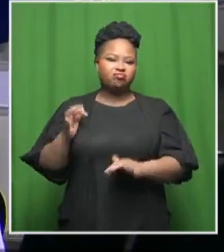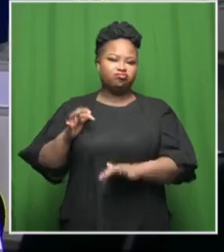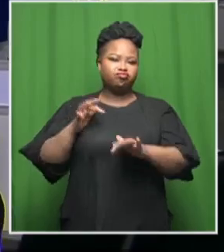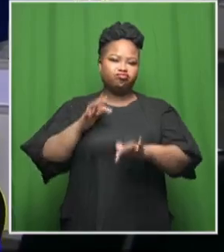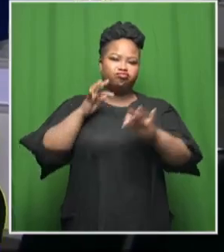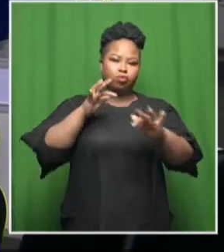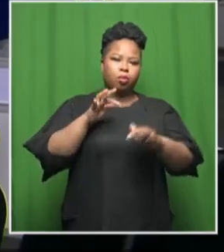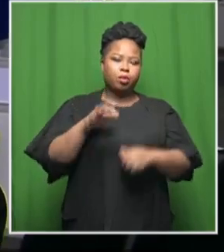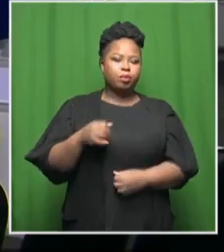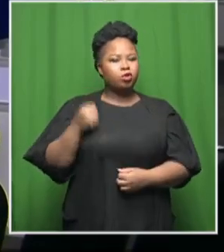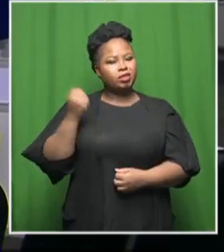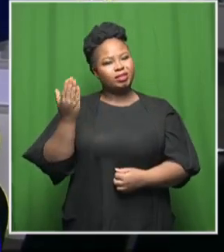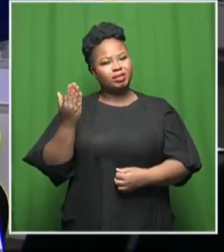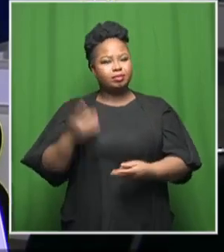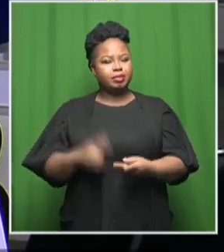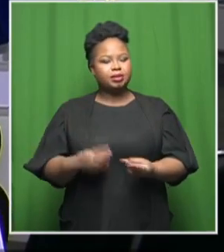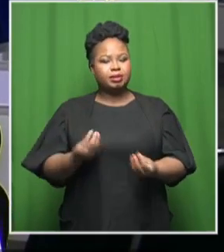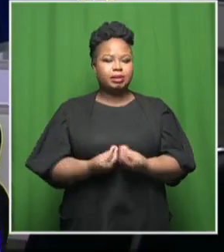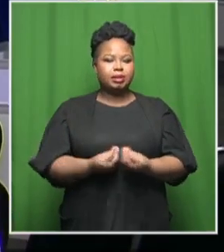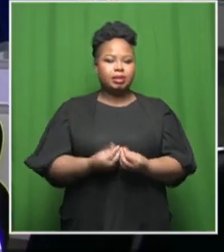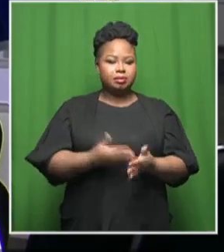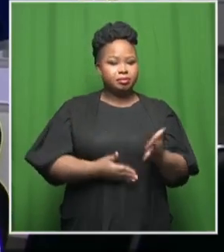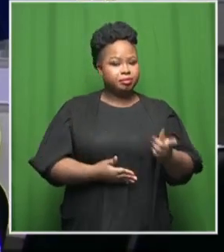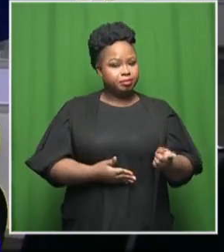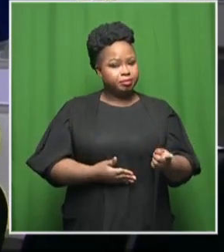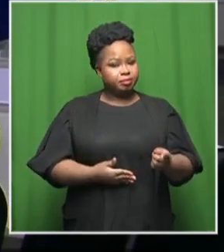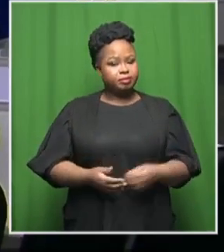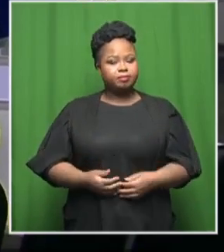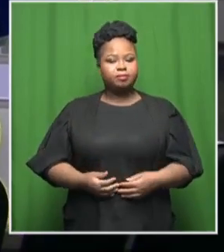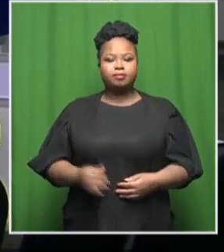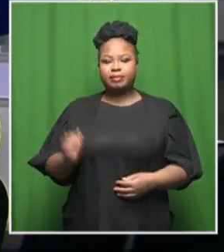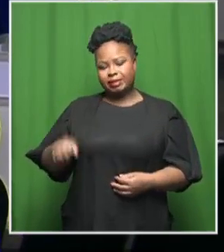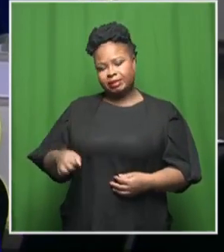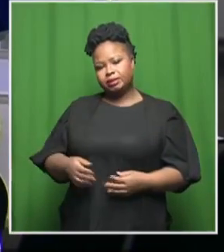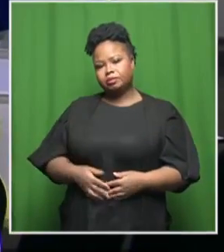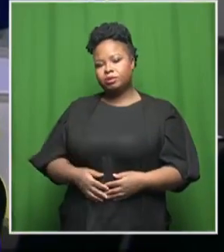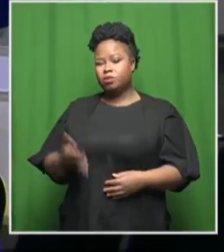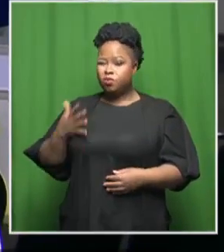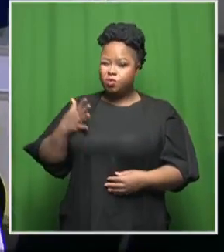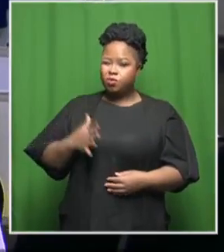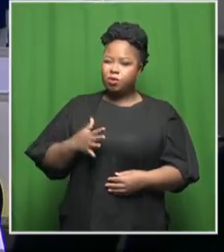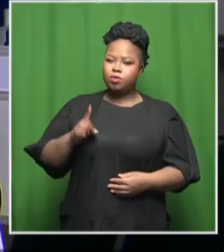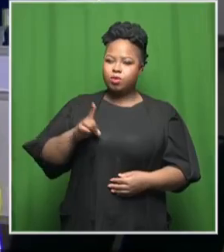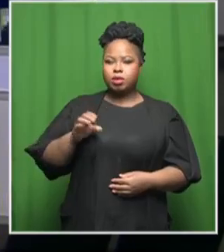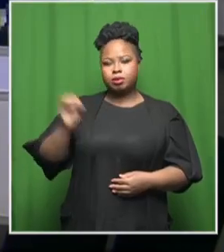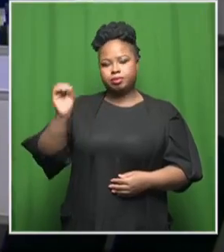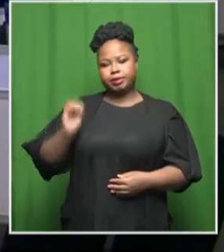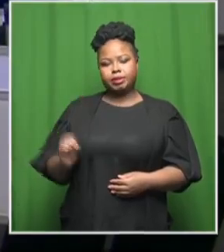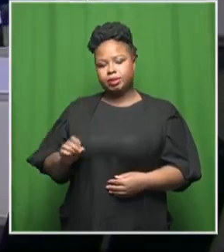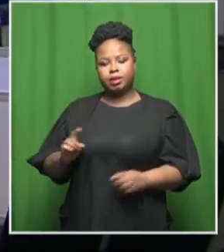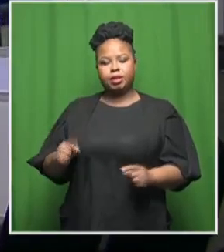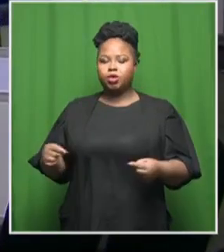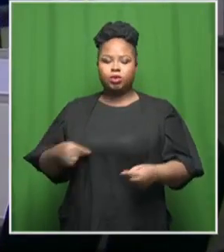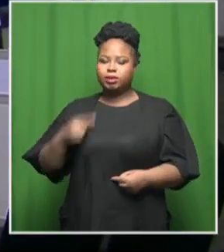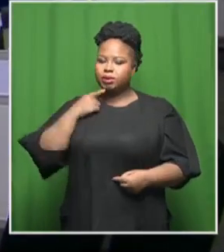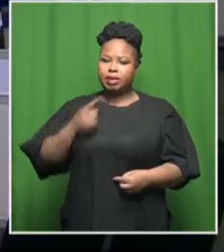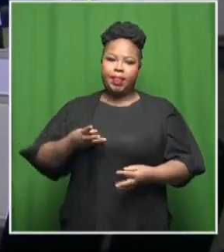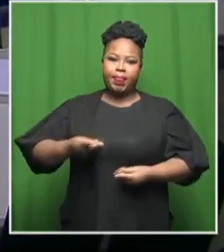protests, things that were hampering you along the line? Well, we obviously strive for 100%, so I won't say it went smoothly, it went